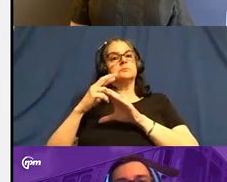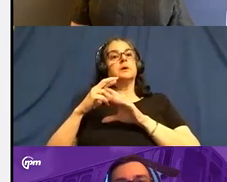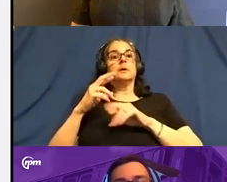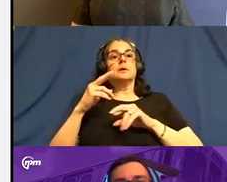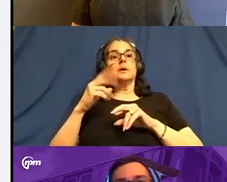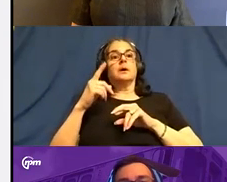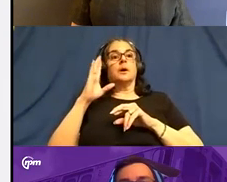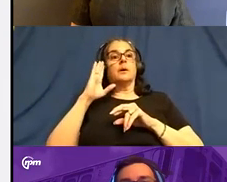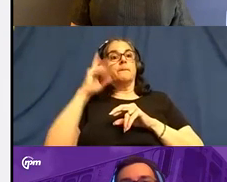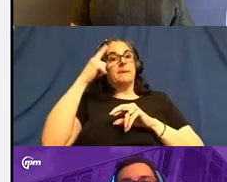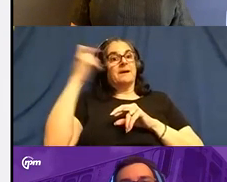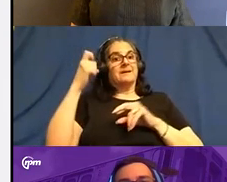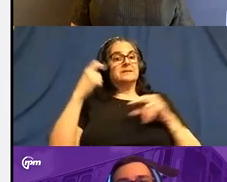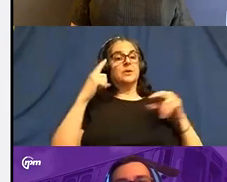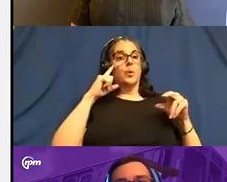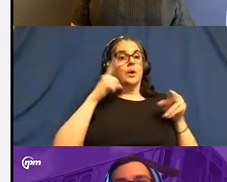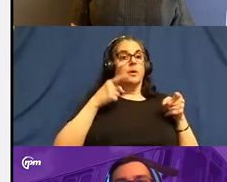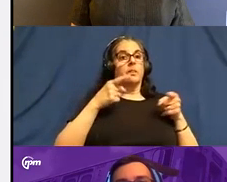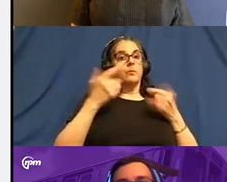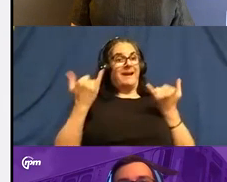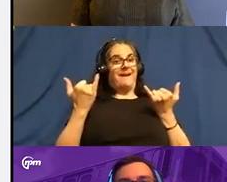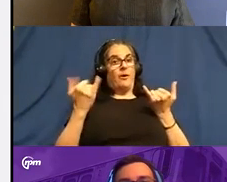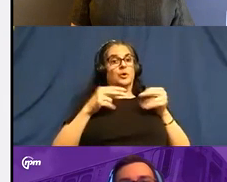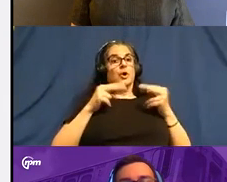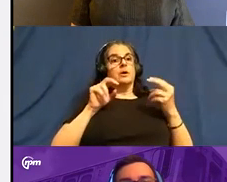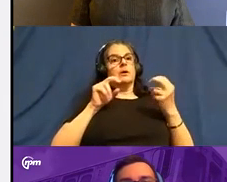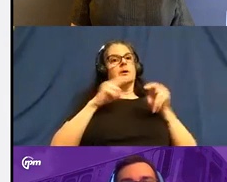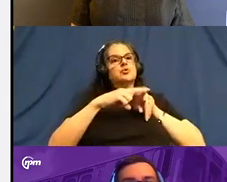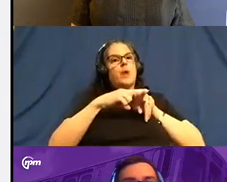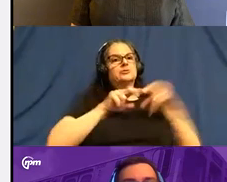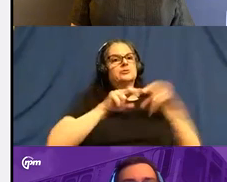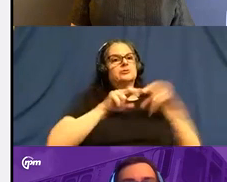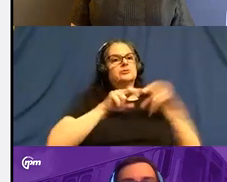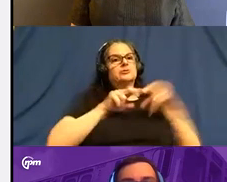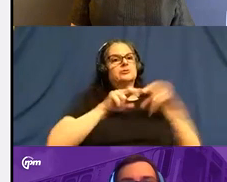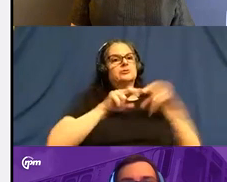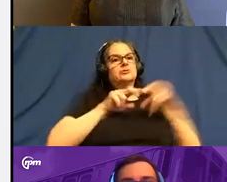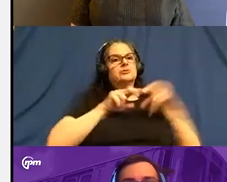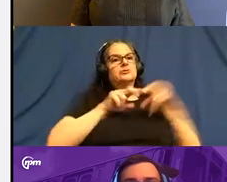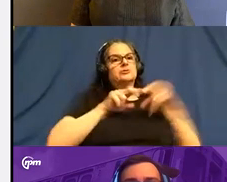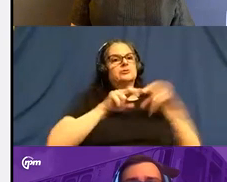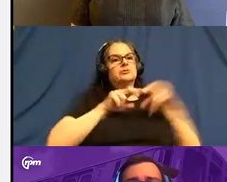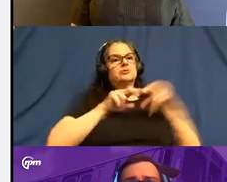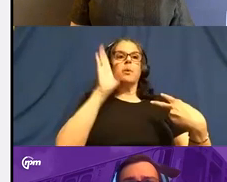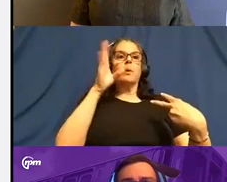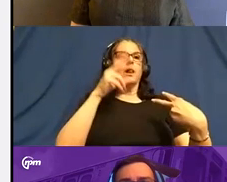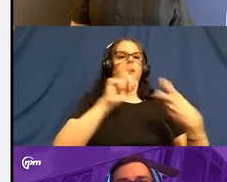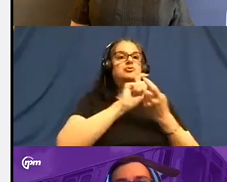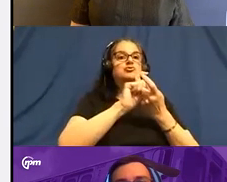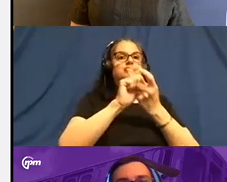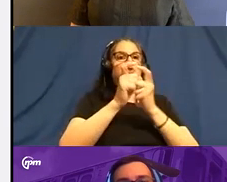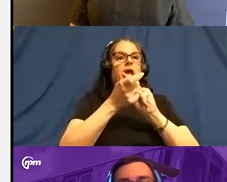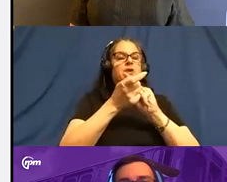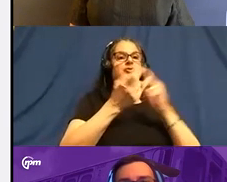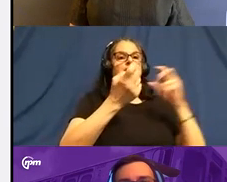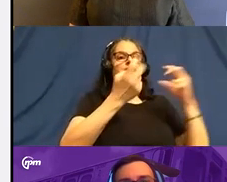the other structure. That Stage A, as we call it, is scheduled to begin in 2021. And associated with